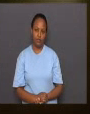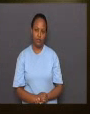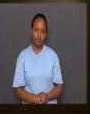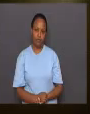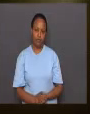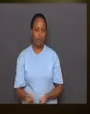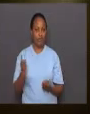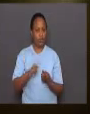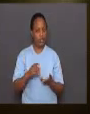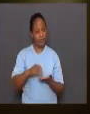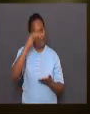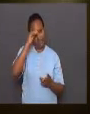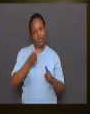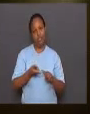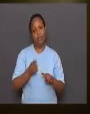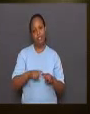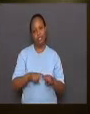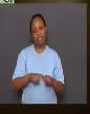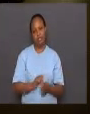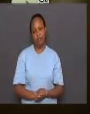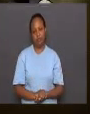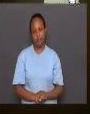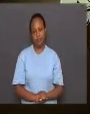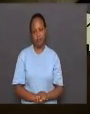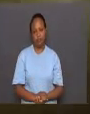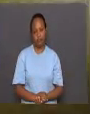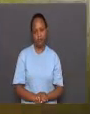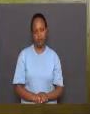Let's get back to our lesson.